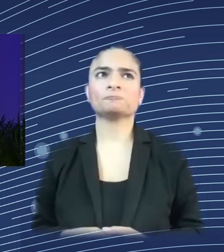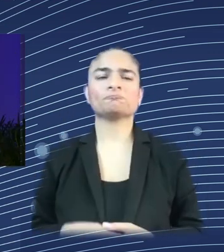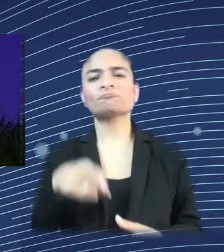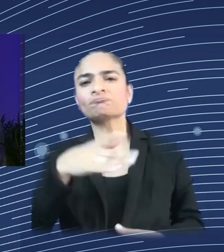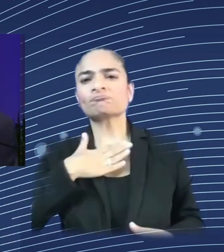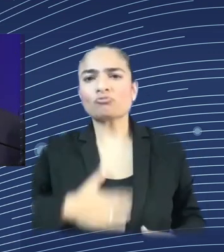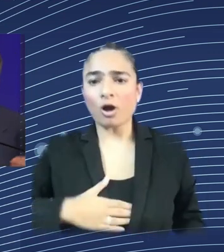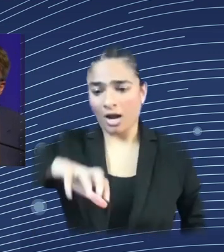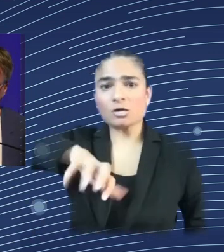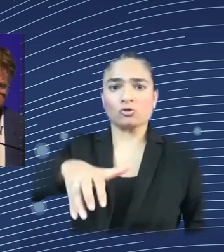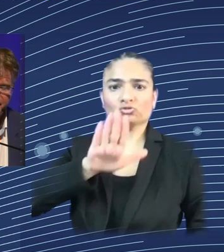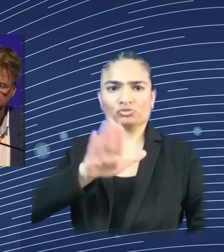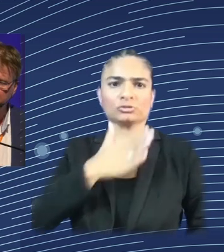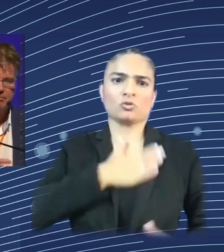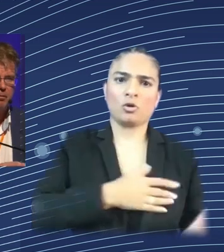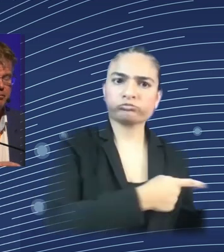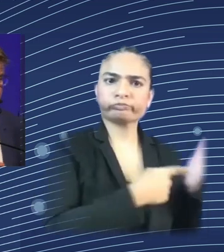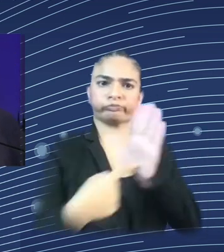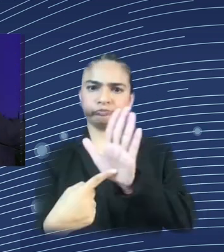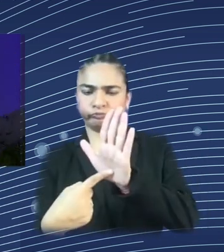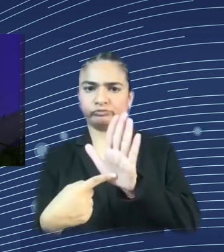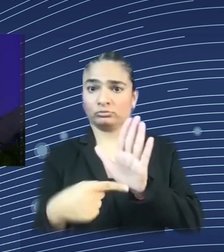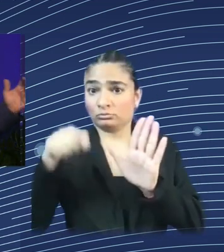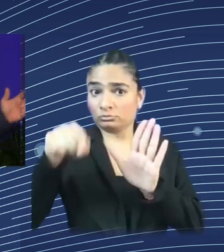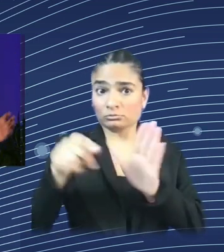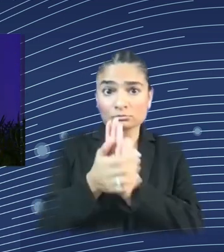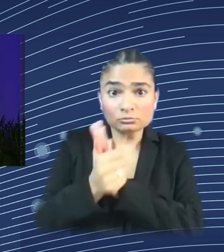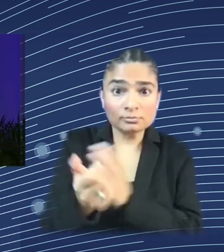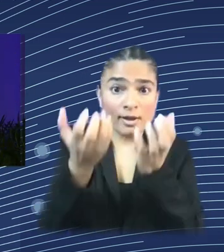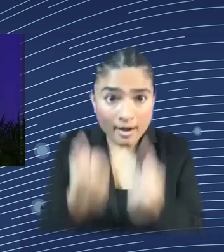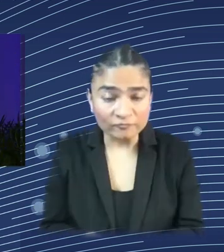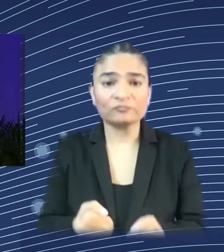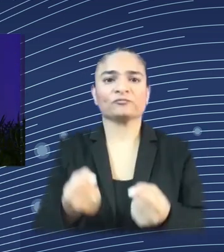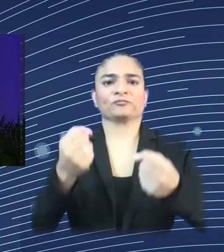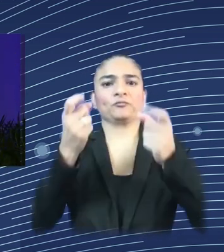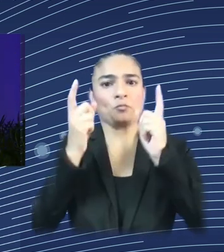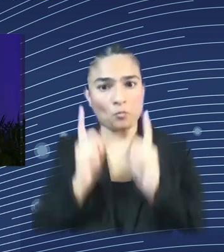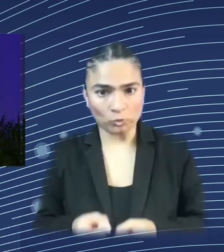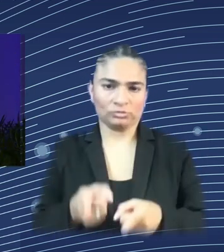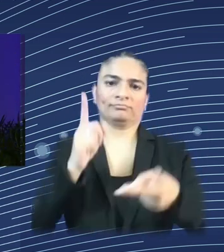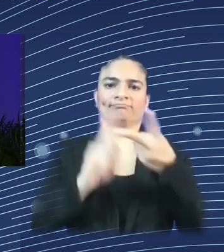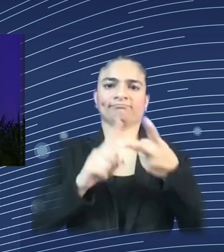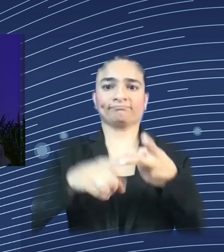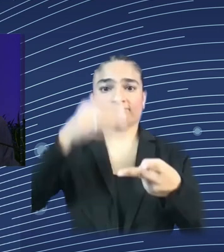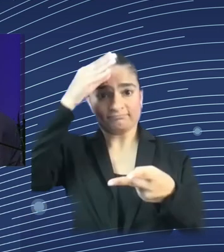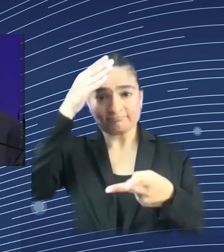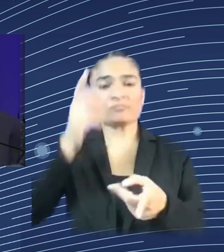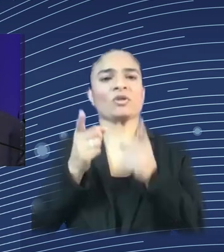to have another challenge, also the business involved to make this happening. And what are we trying to do with